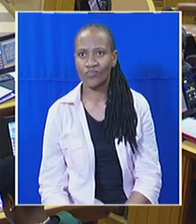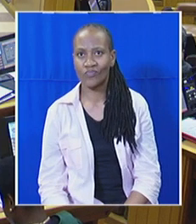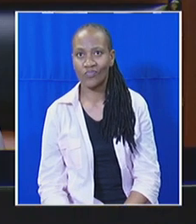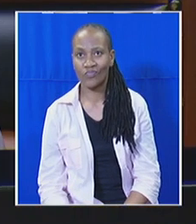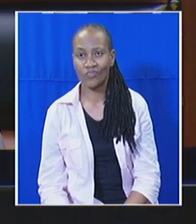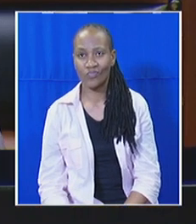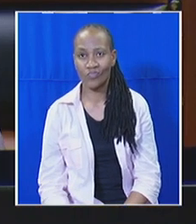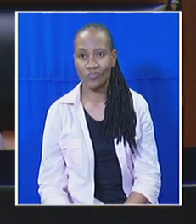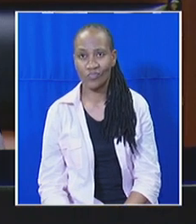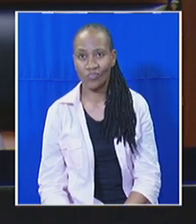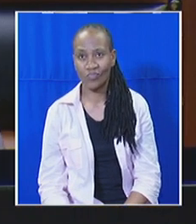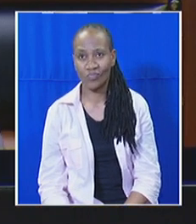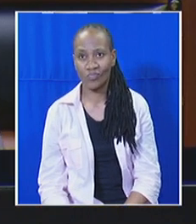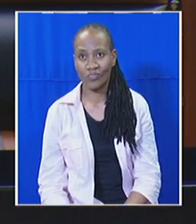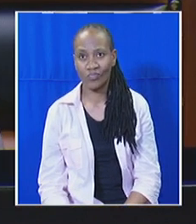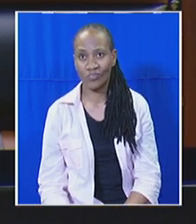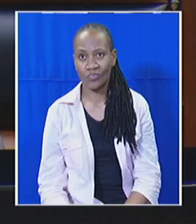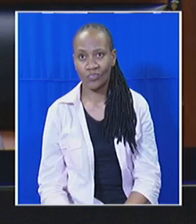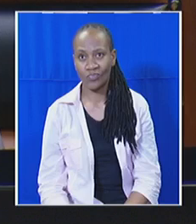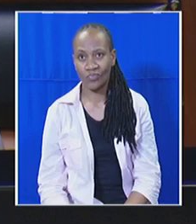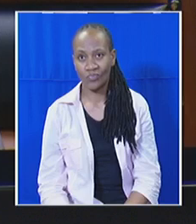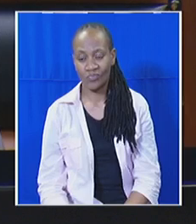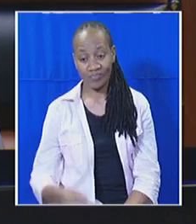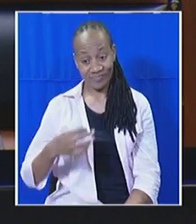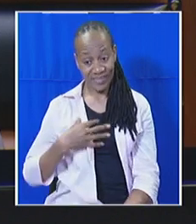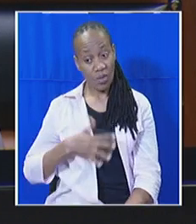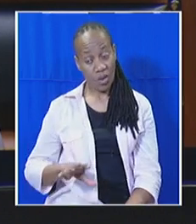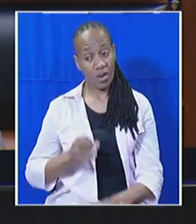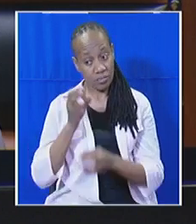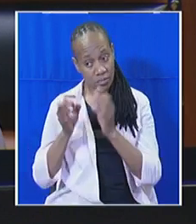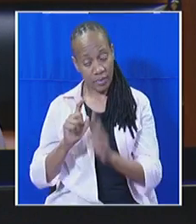I'm going to say this, and I'm going to say it for the last time.